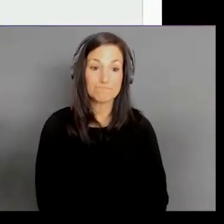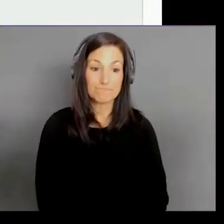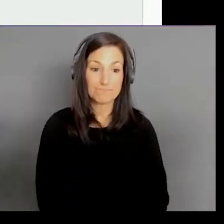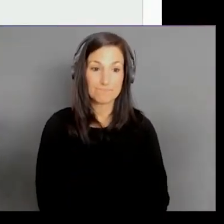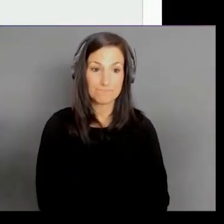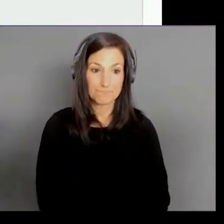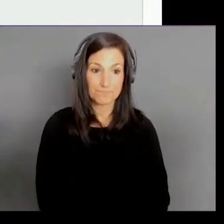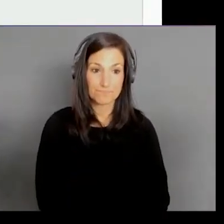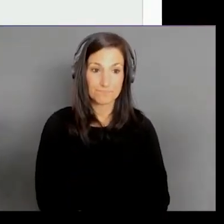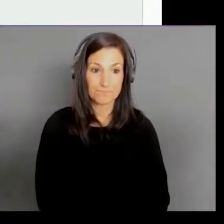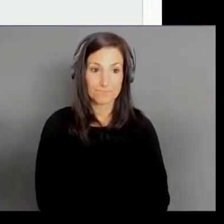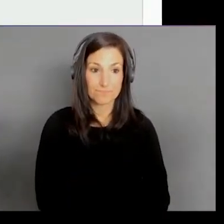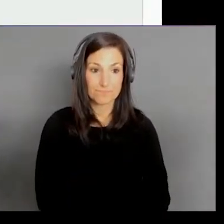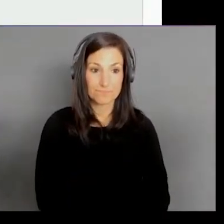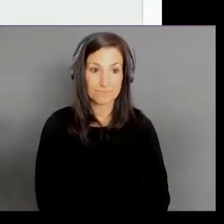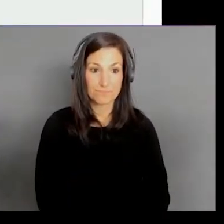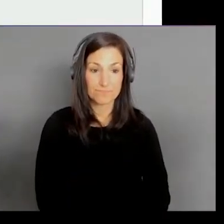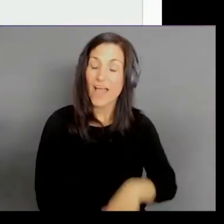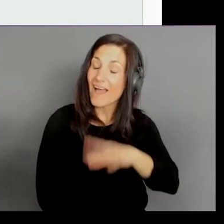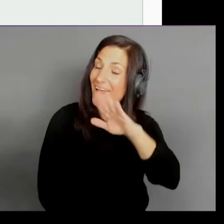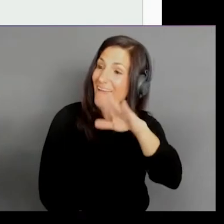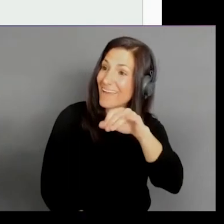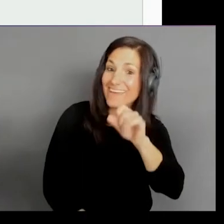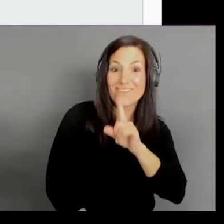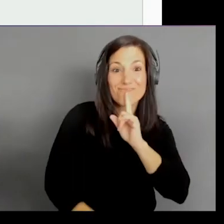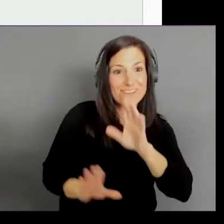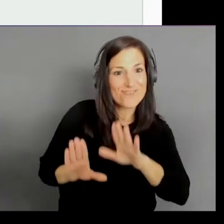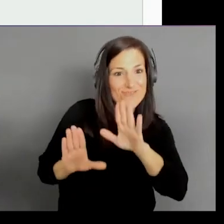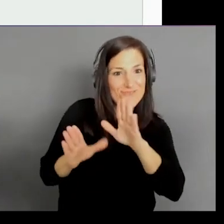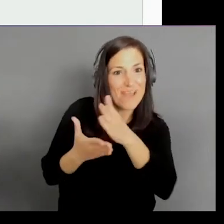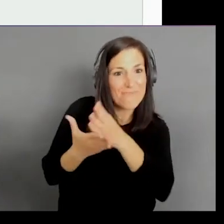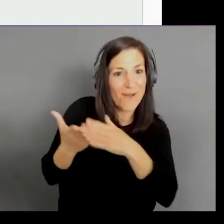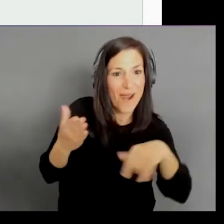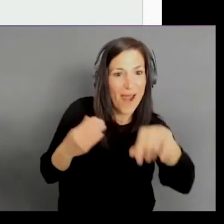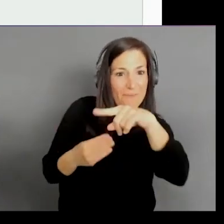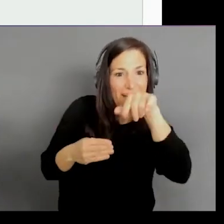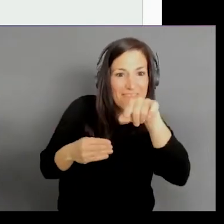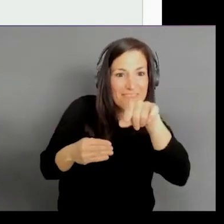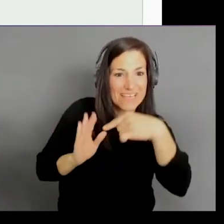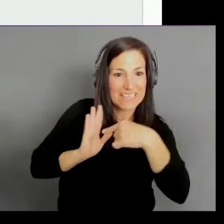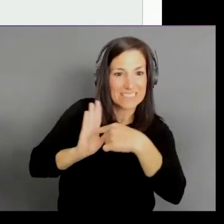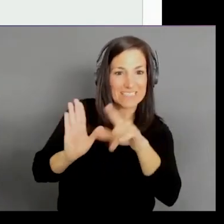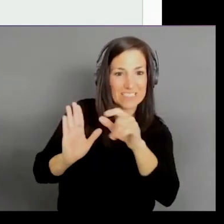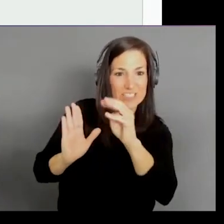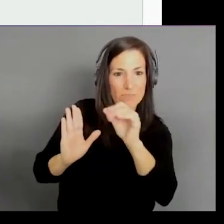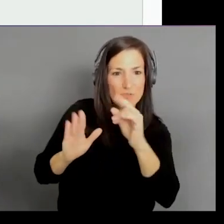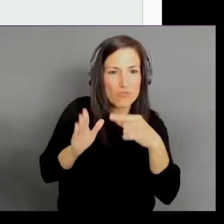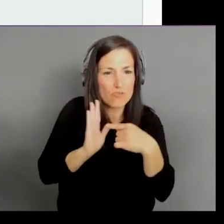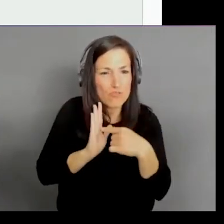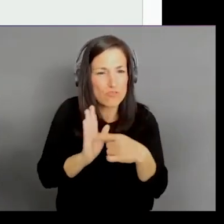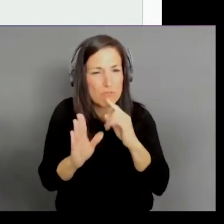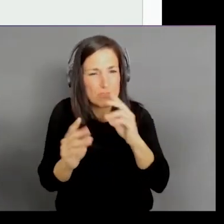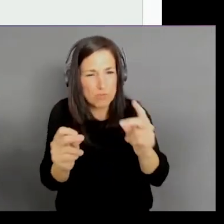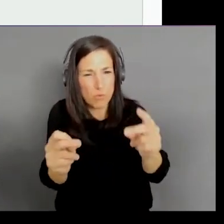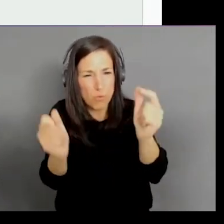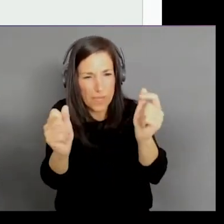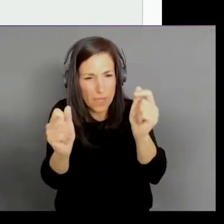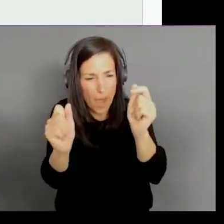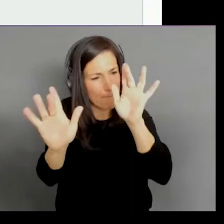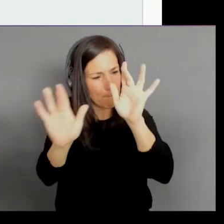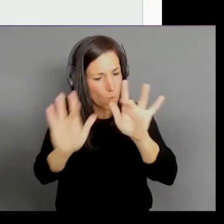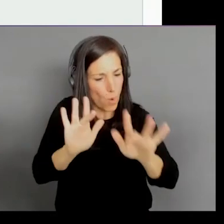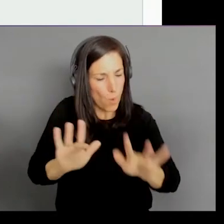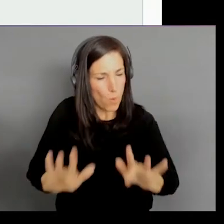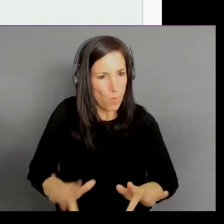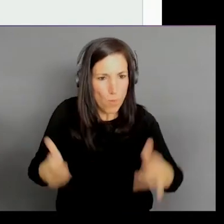Yeah, and so the great part about this demo is you're showing how quickly this could be done. So if you know what you need to do or